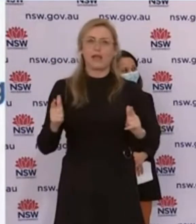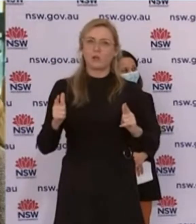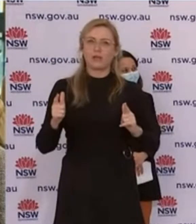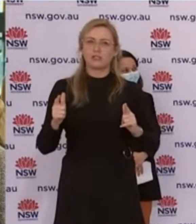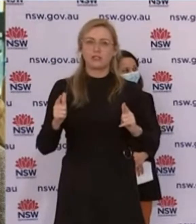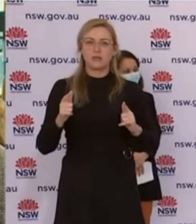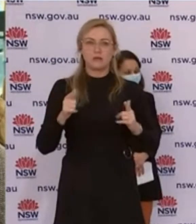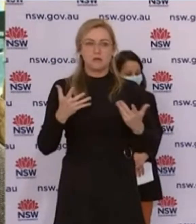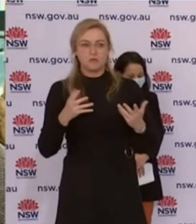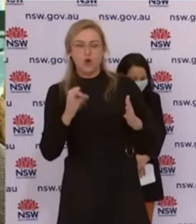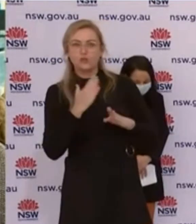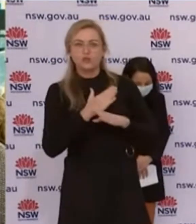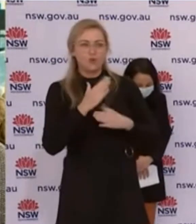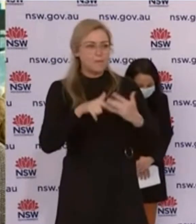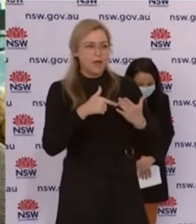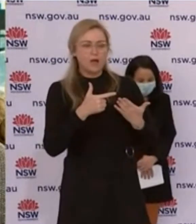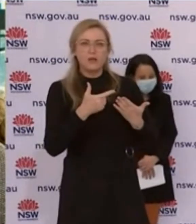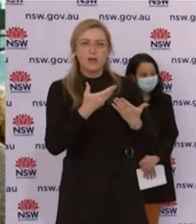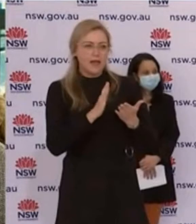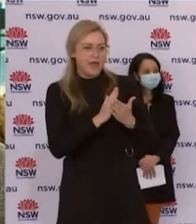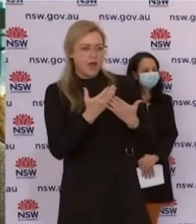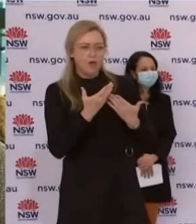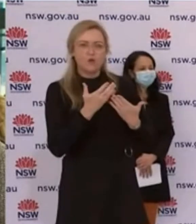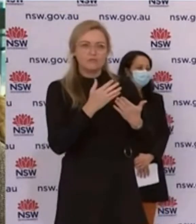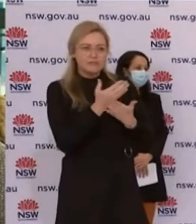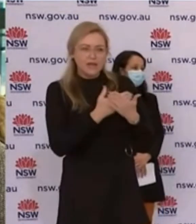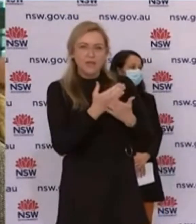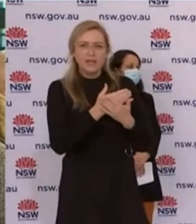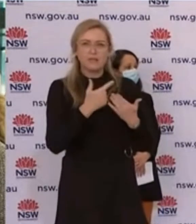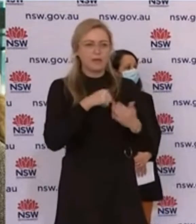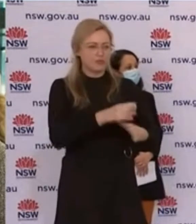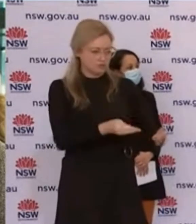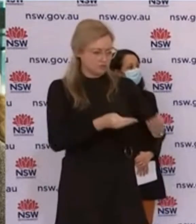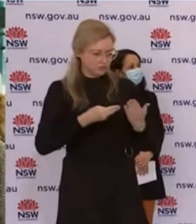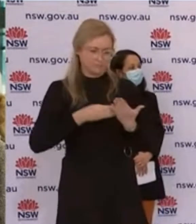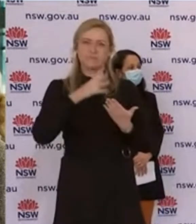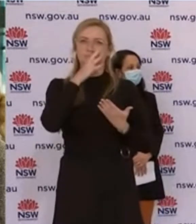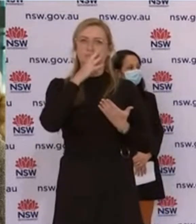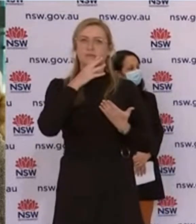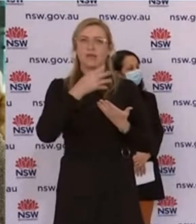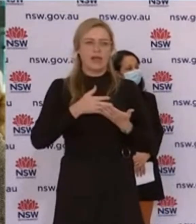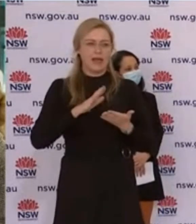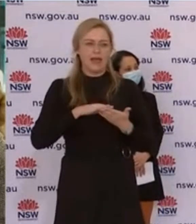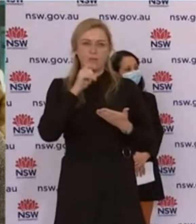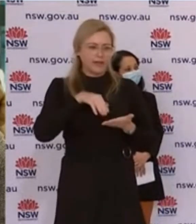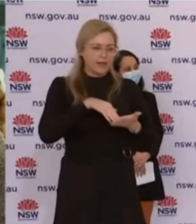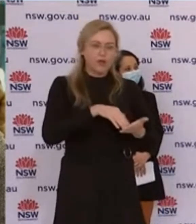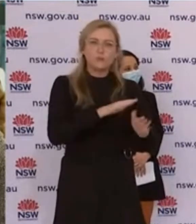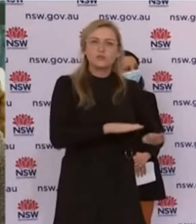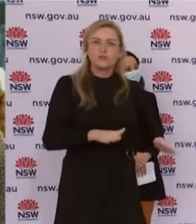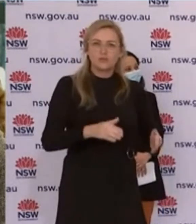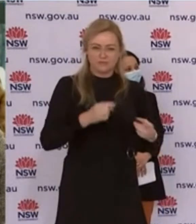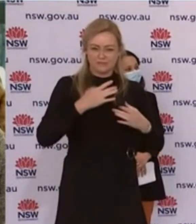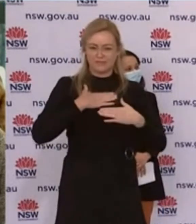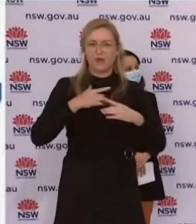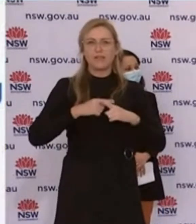with the Australian school curriculum and online learning tools. What will be done to give them support when they're sending their kids back to